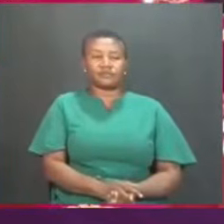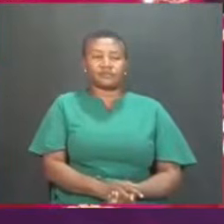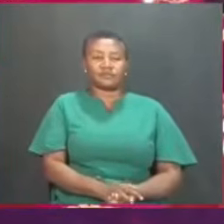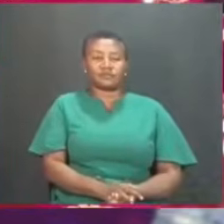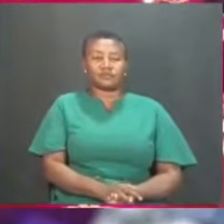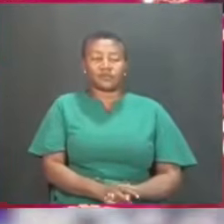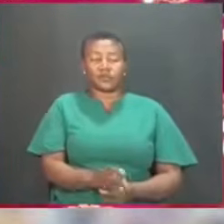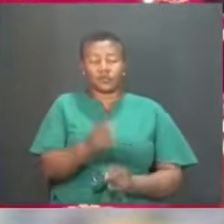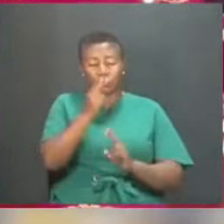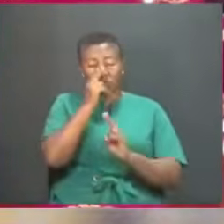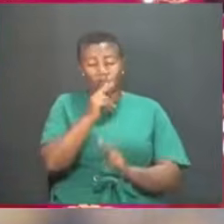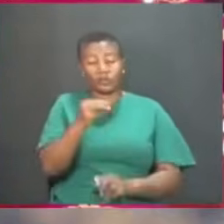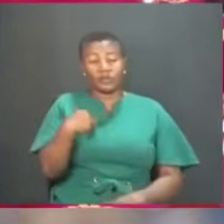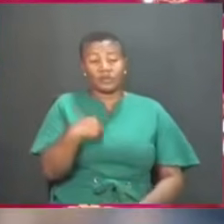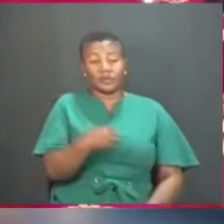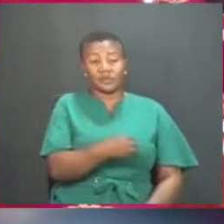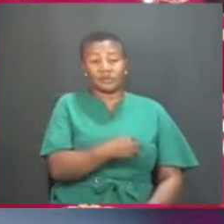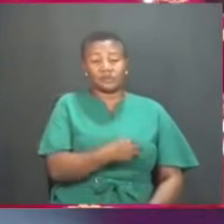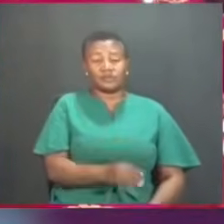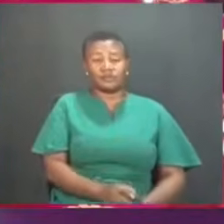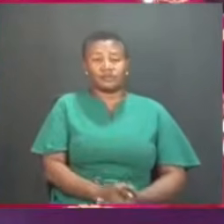Honorable members,